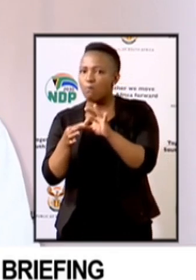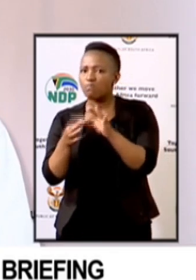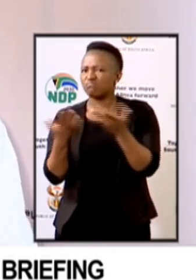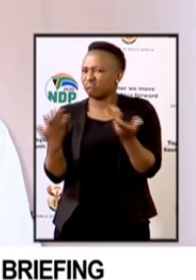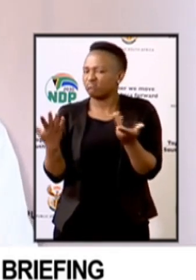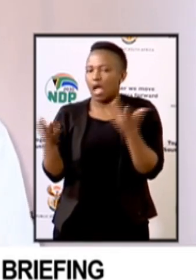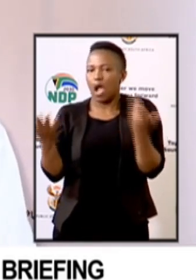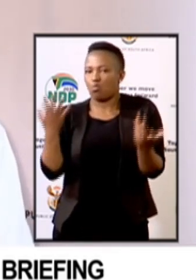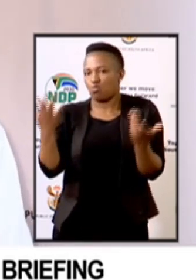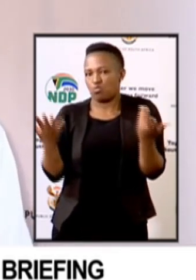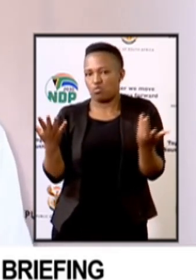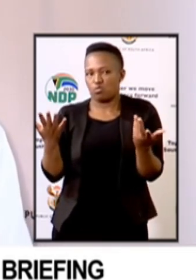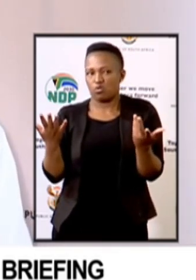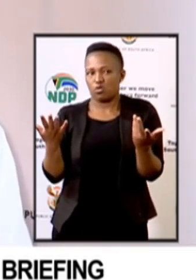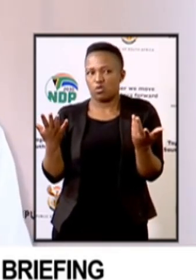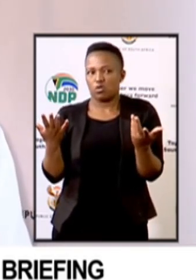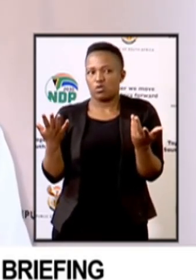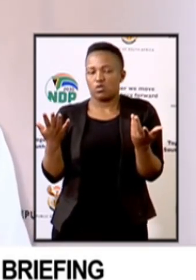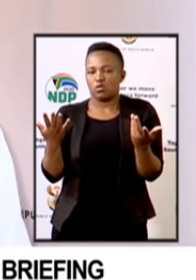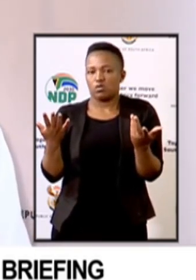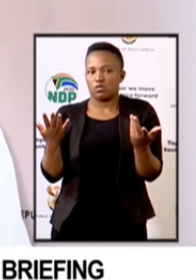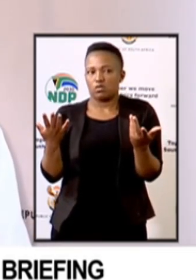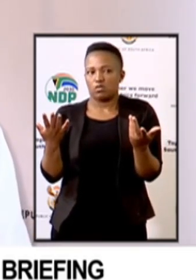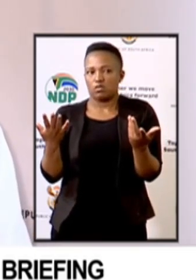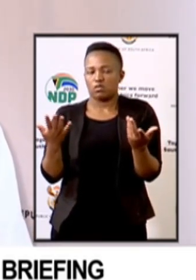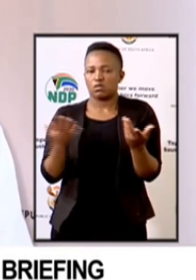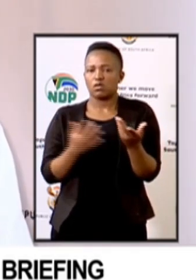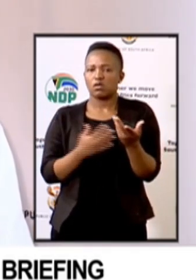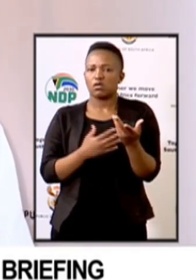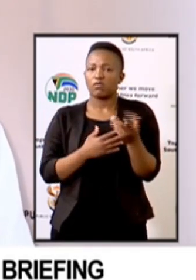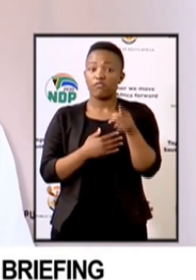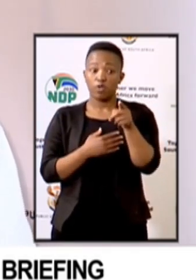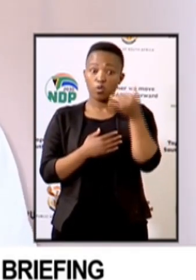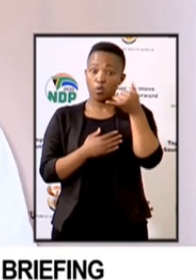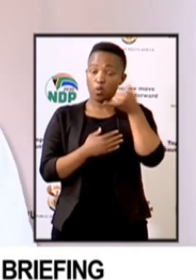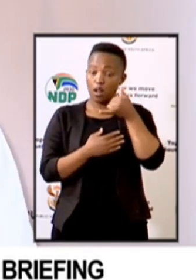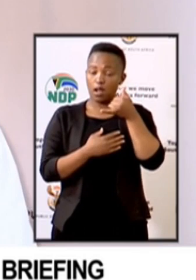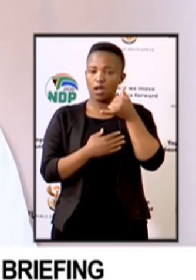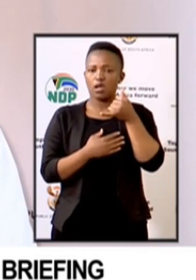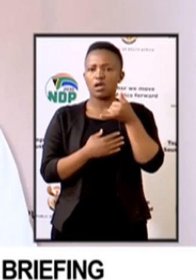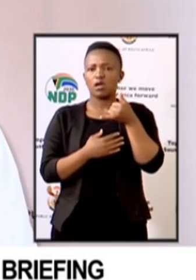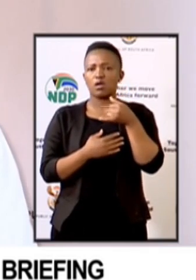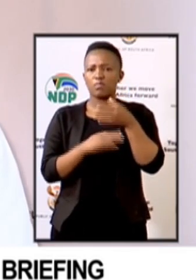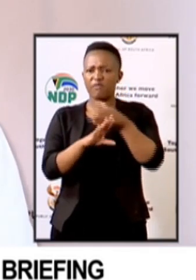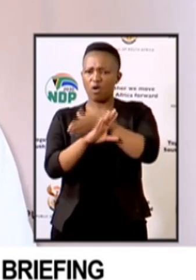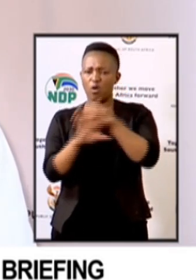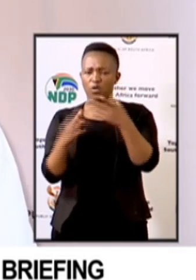we would have come across clearly to you, caller, when we said